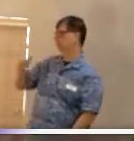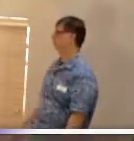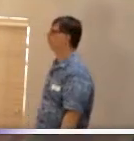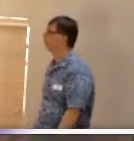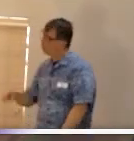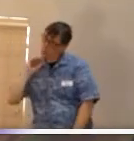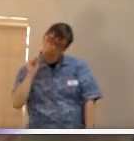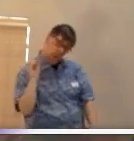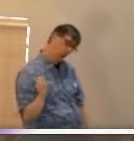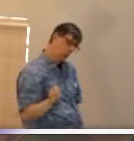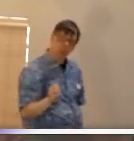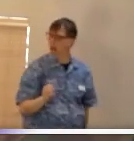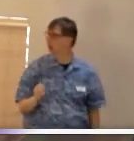oh,